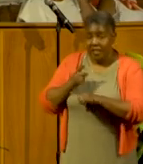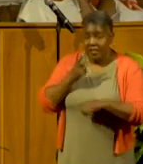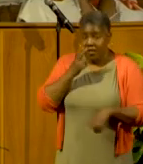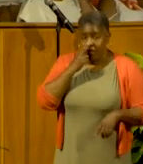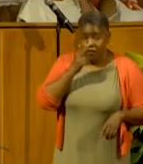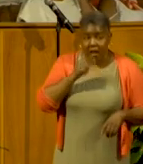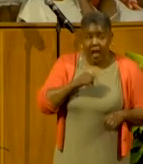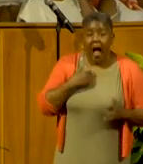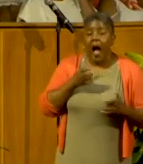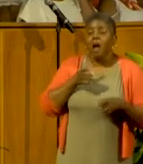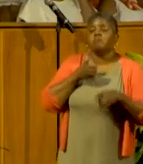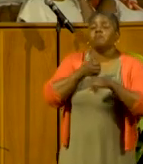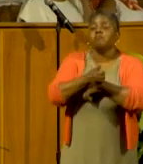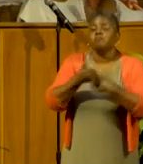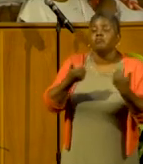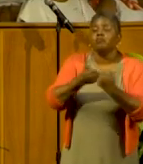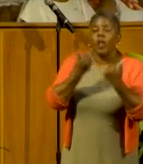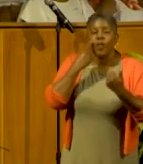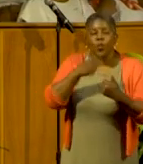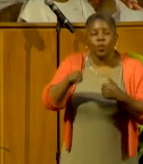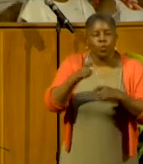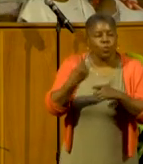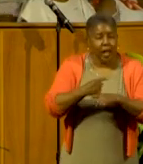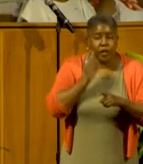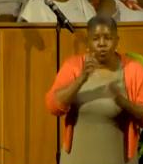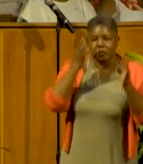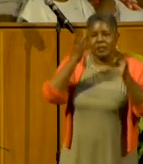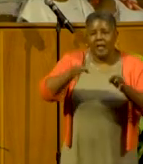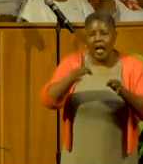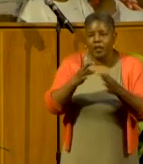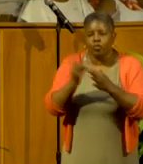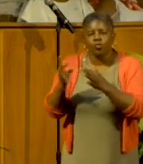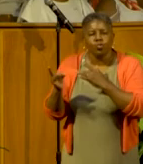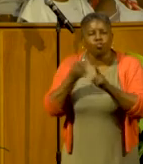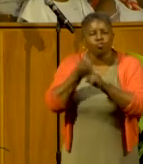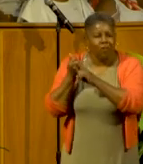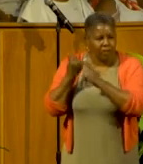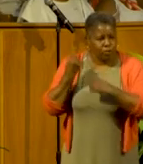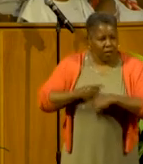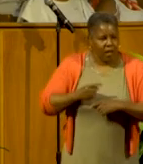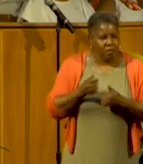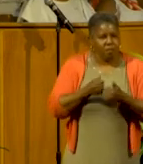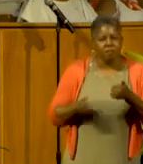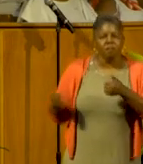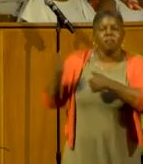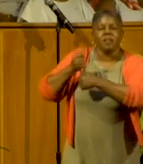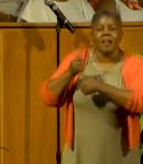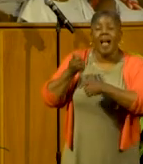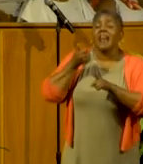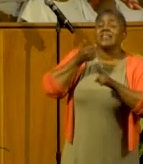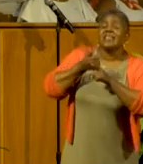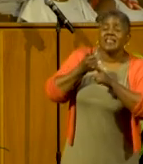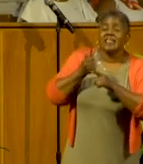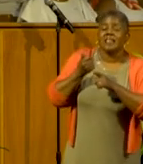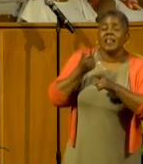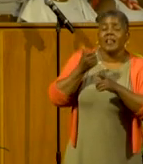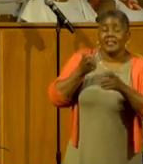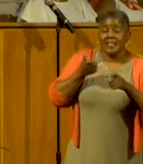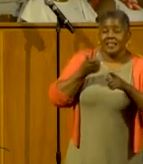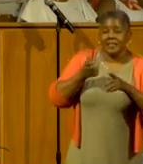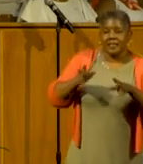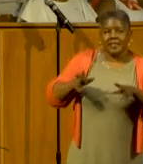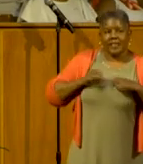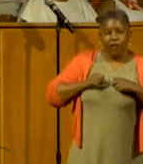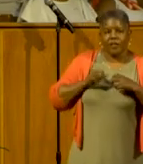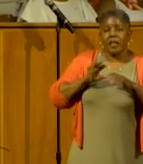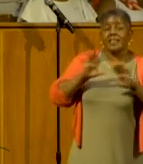And I charge you today to choose yourself today. Selfish Sunday, a day when you commit your physical and mental